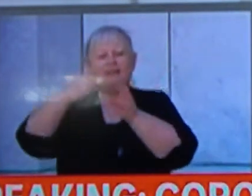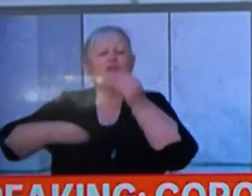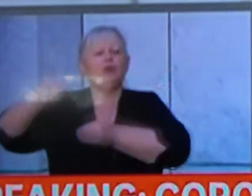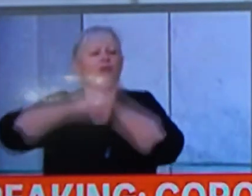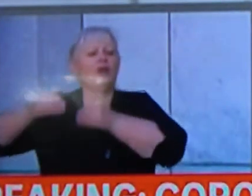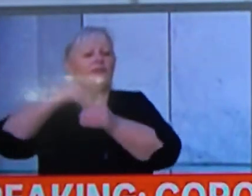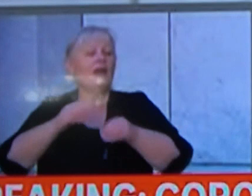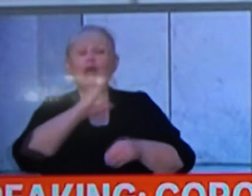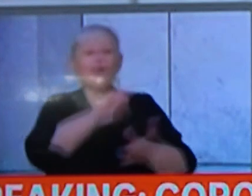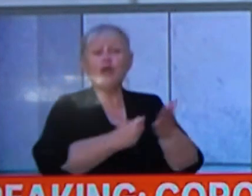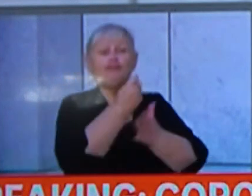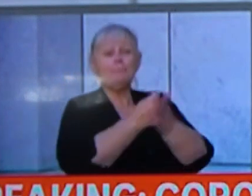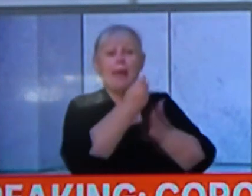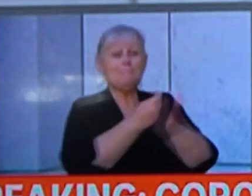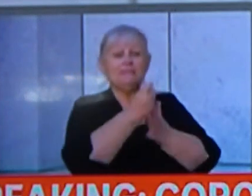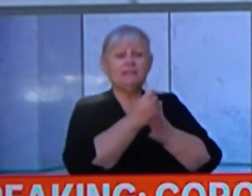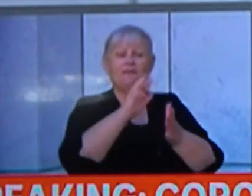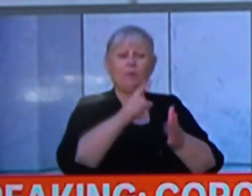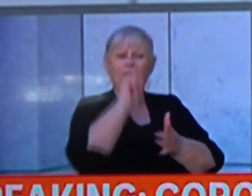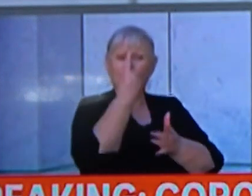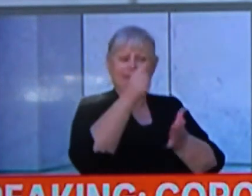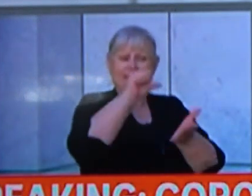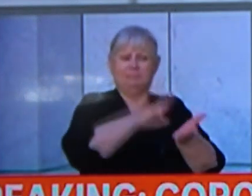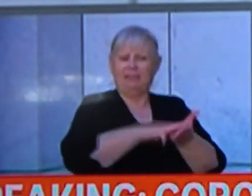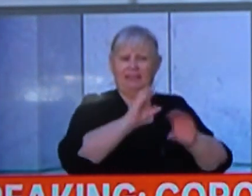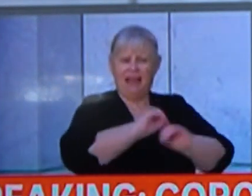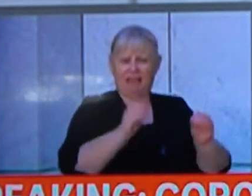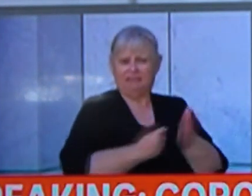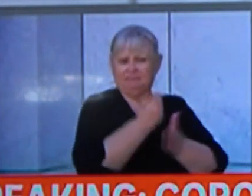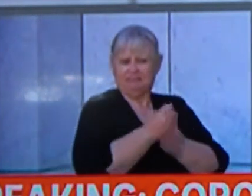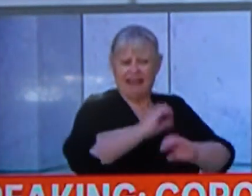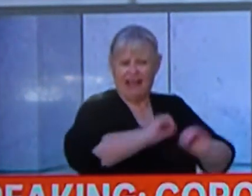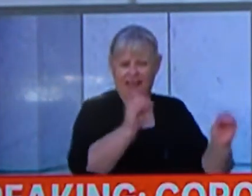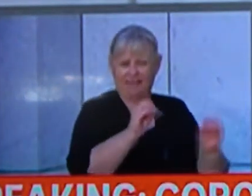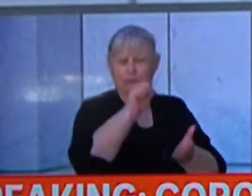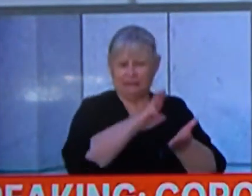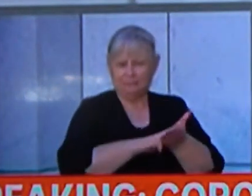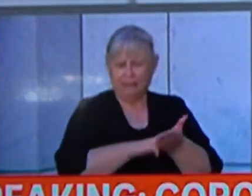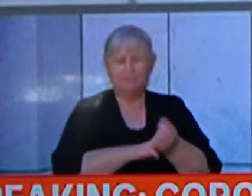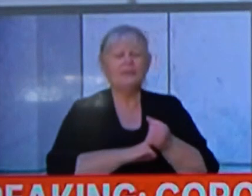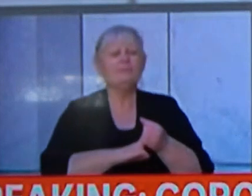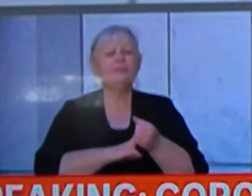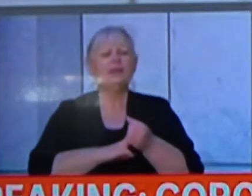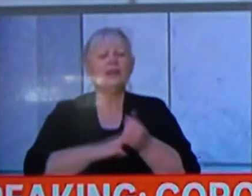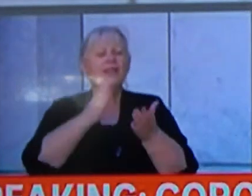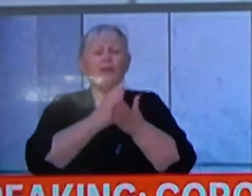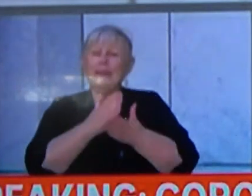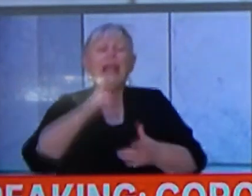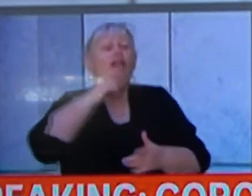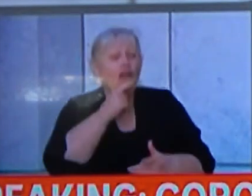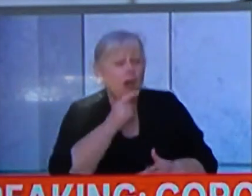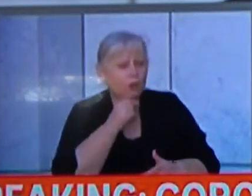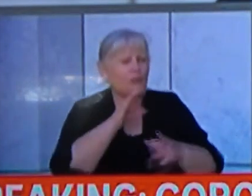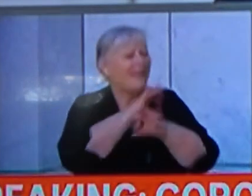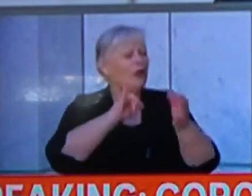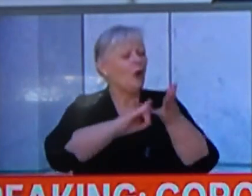No repayments will be required for the first 6 months. These will be unsecured loans,